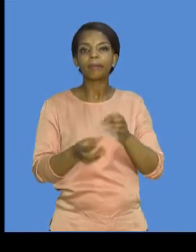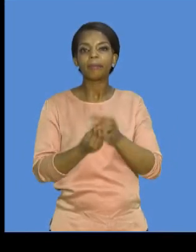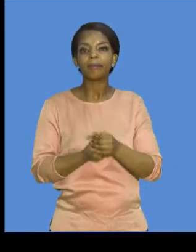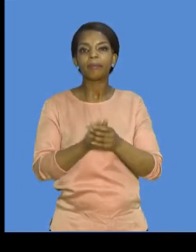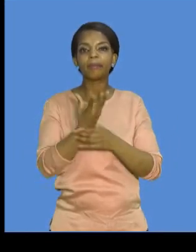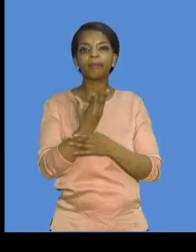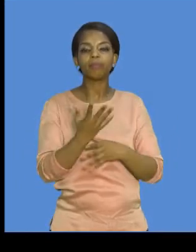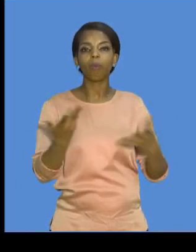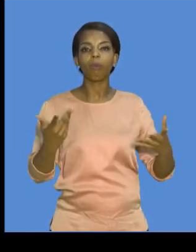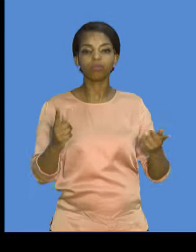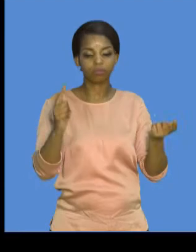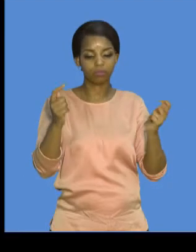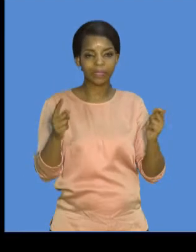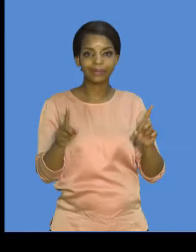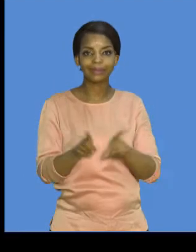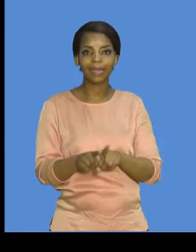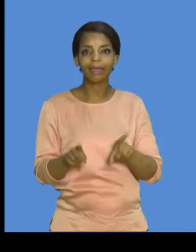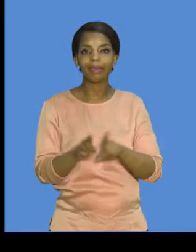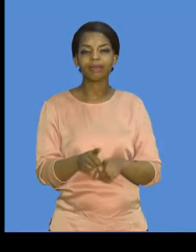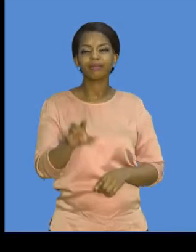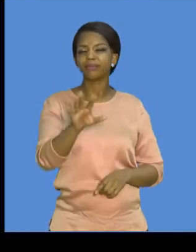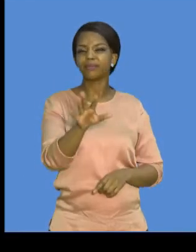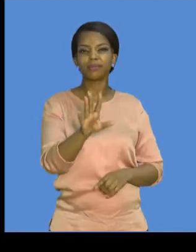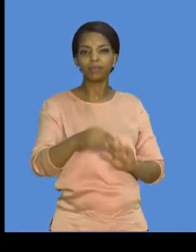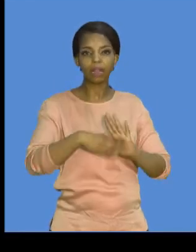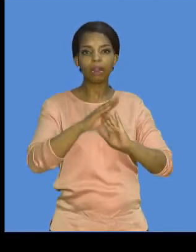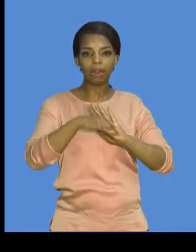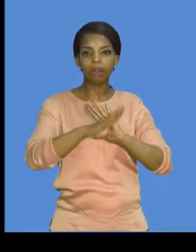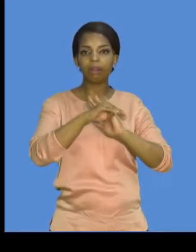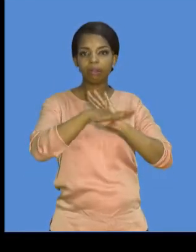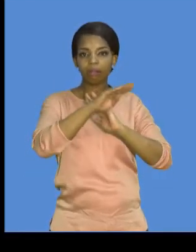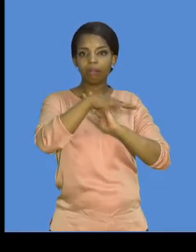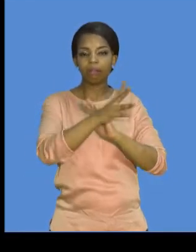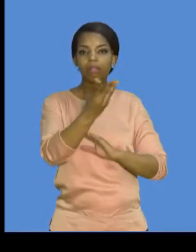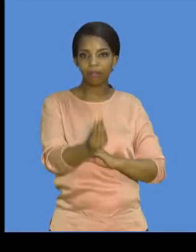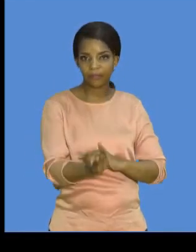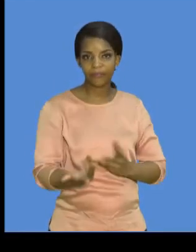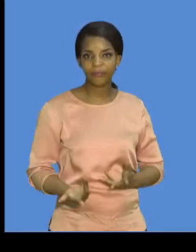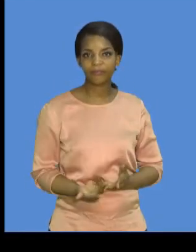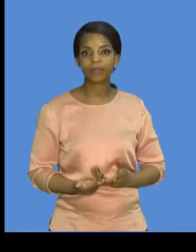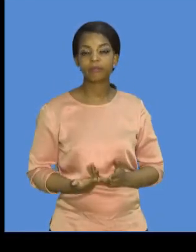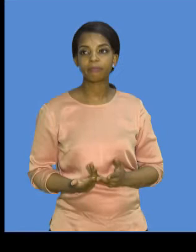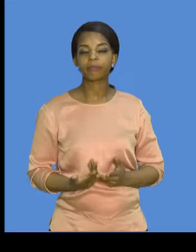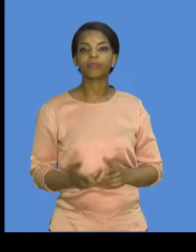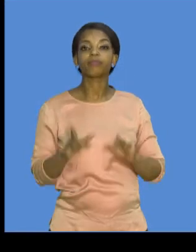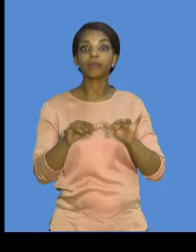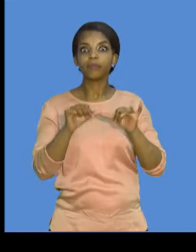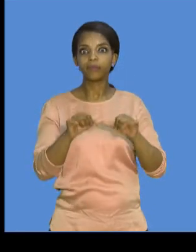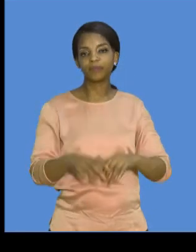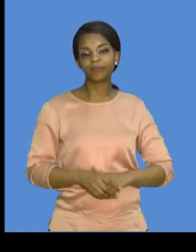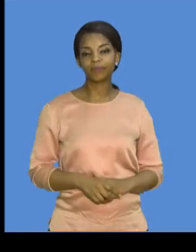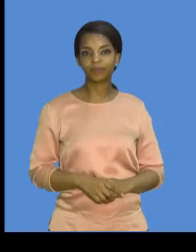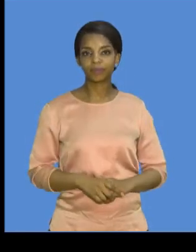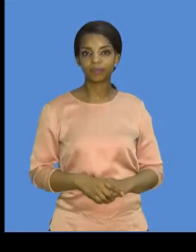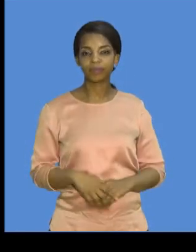of change, and then we are also do not have a constant rate of change going forward with this. So the